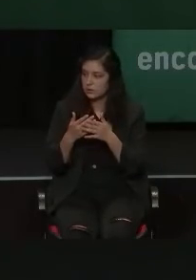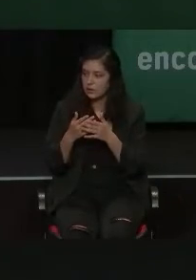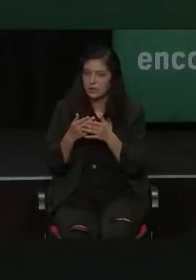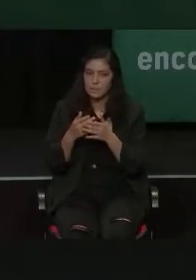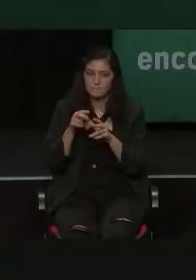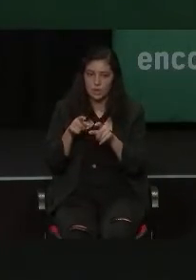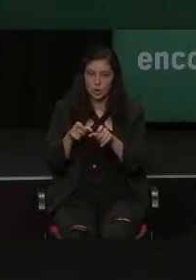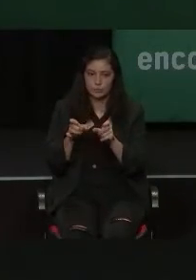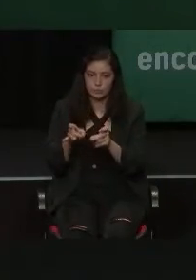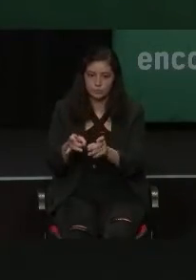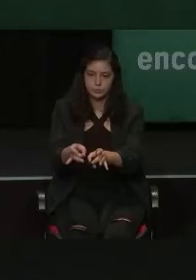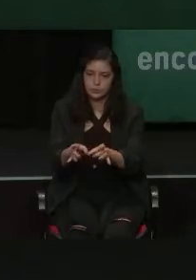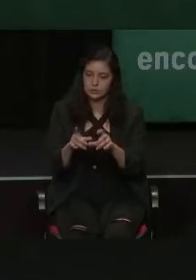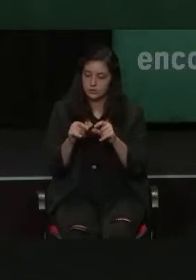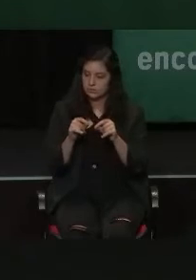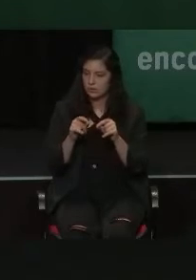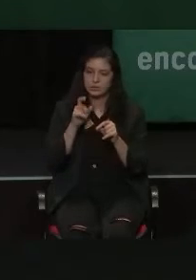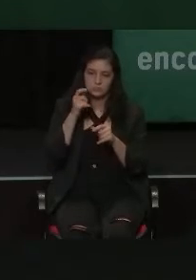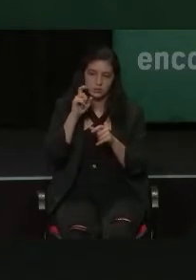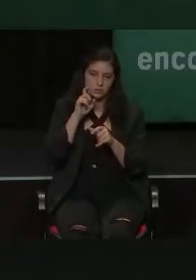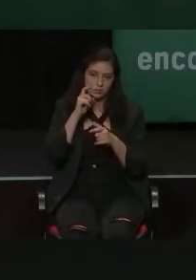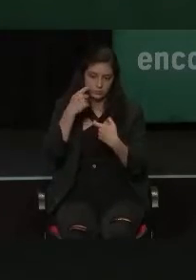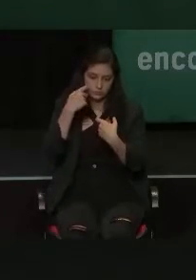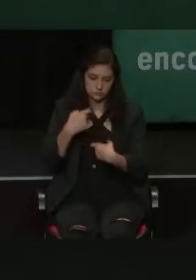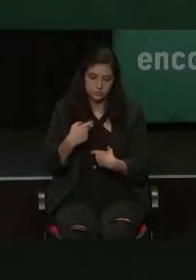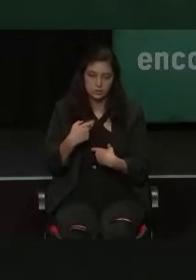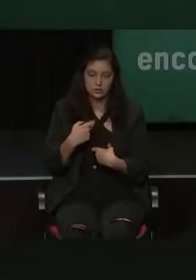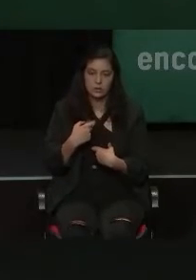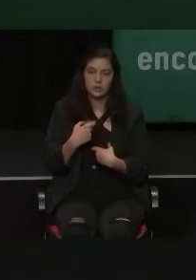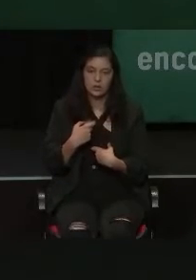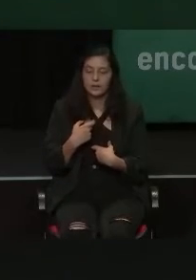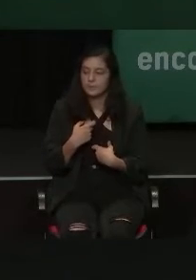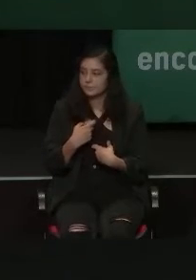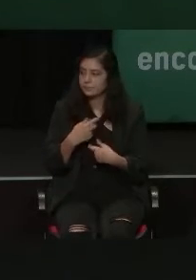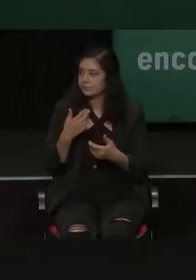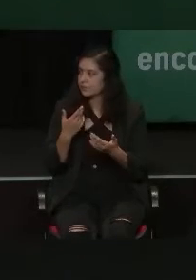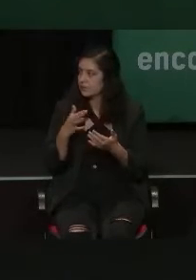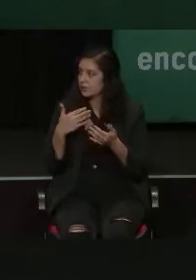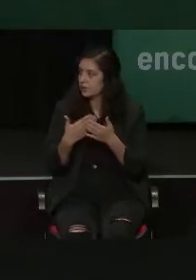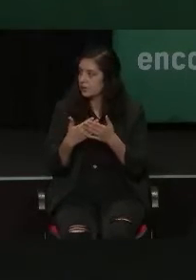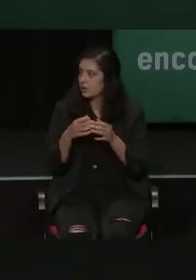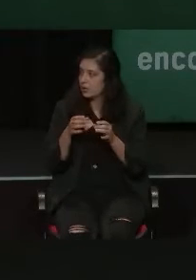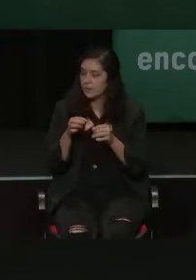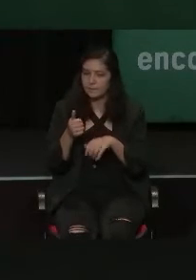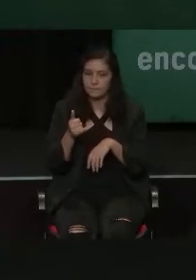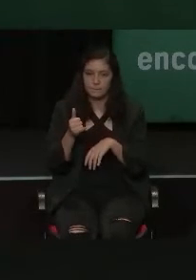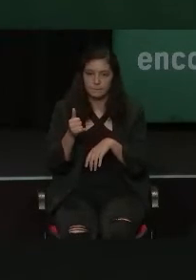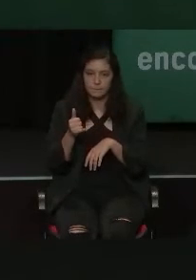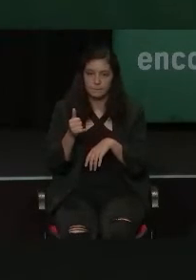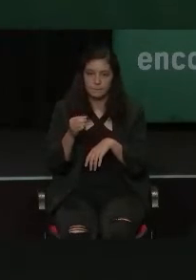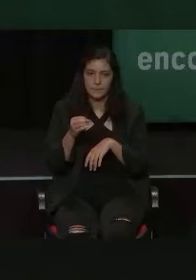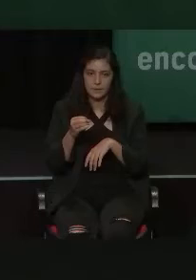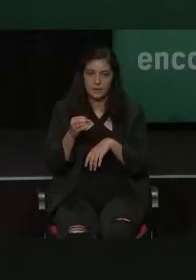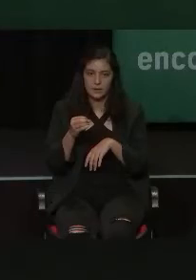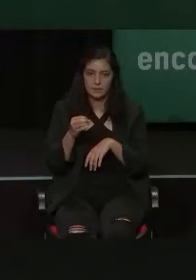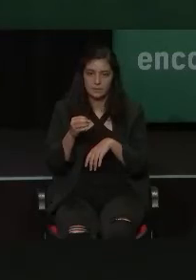tolerância and e also to the host resistência immune system e defenses, também which is ao known as sistema microbial biofilm imunitário recalcitrance. do